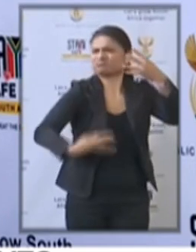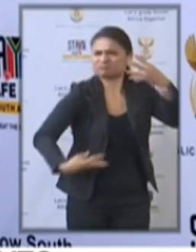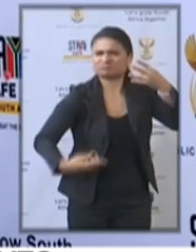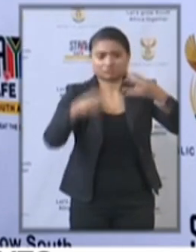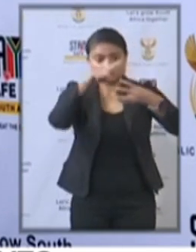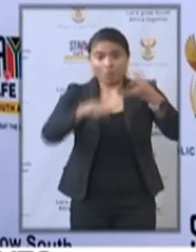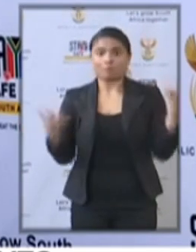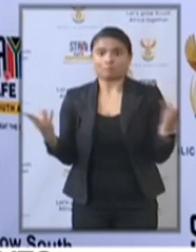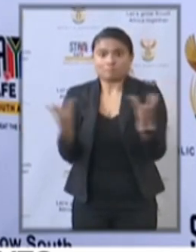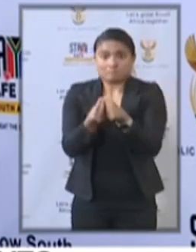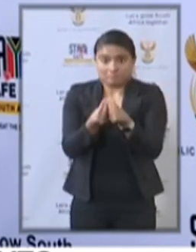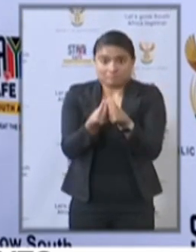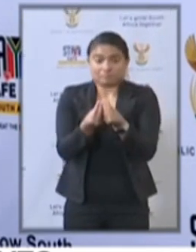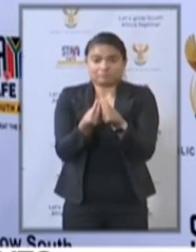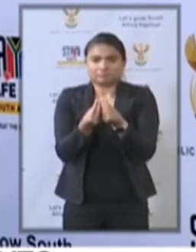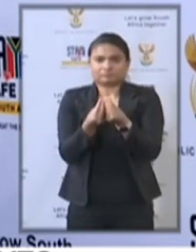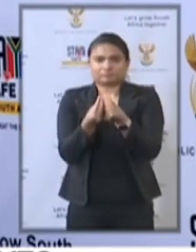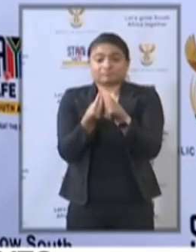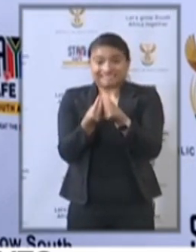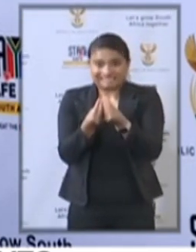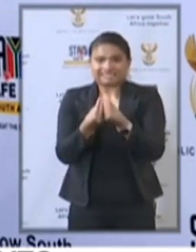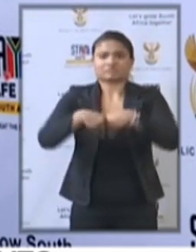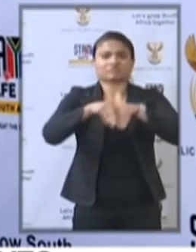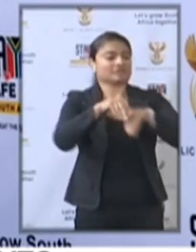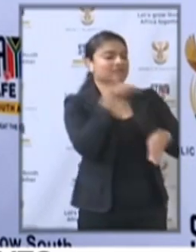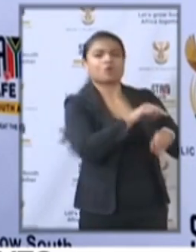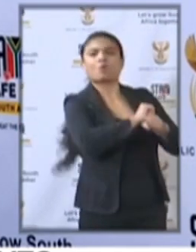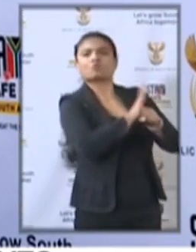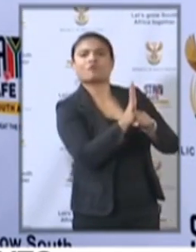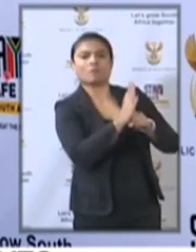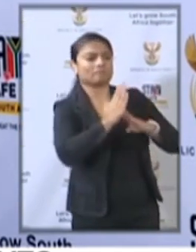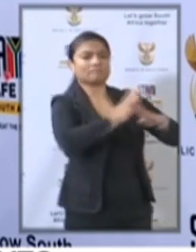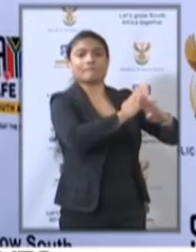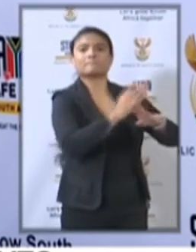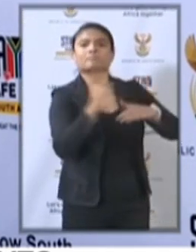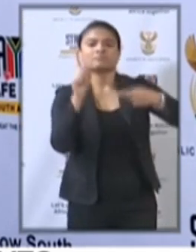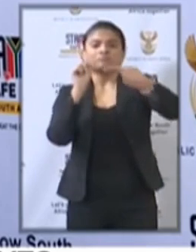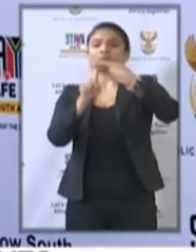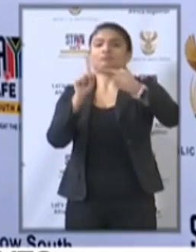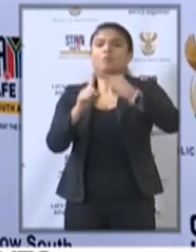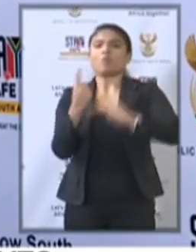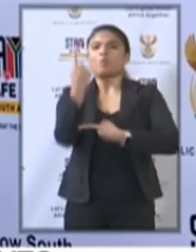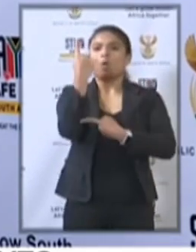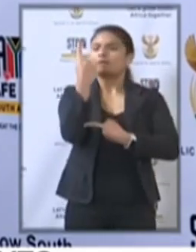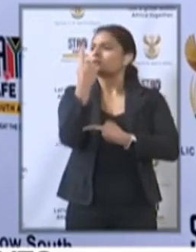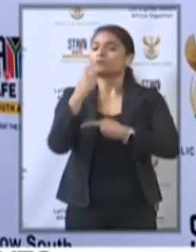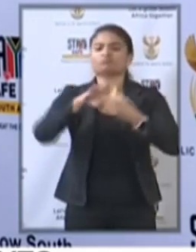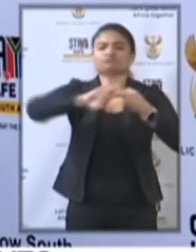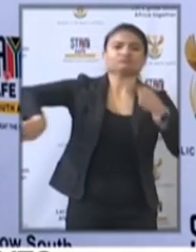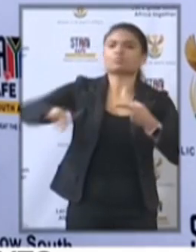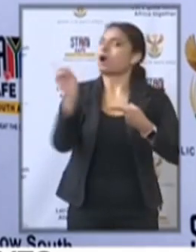to us that no one single scientific discipline can defeat any pandemic.